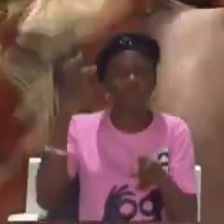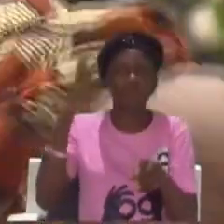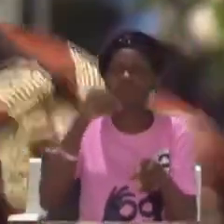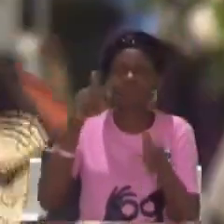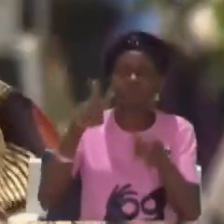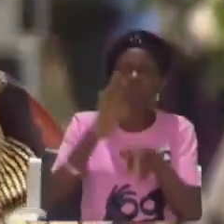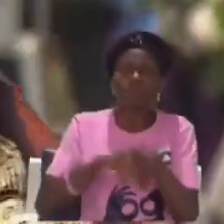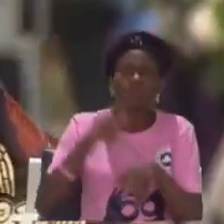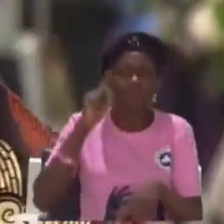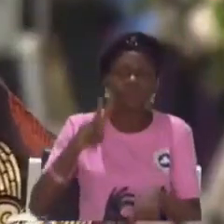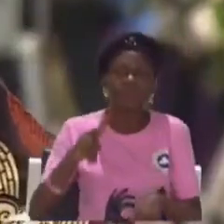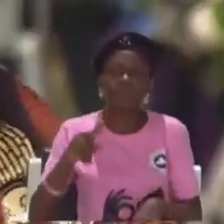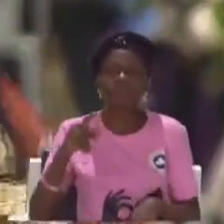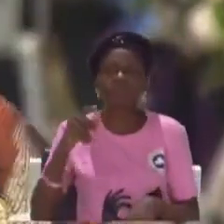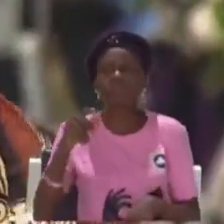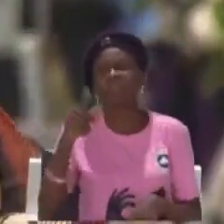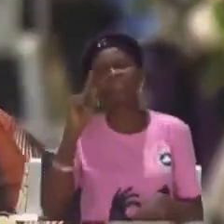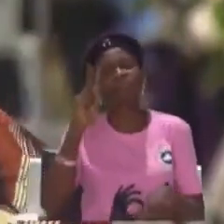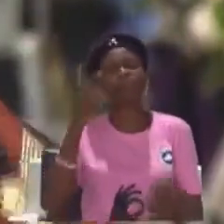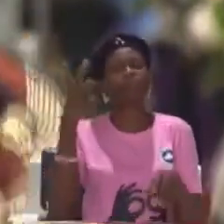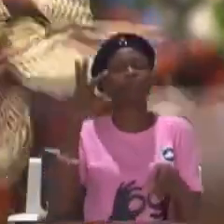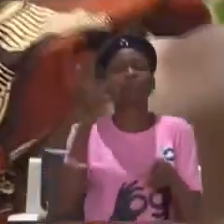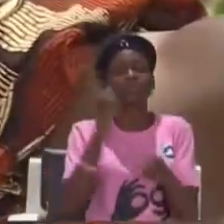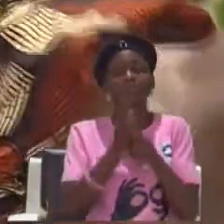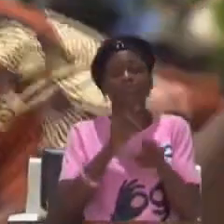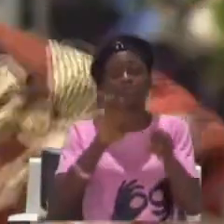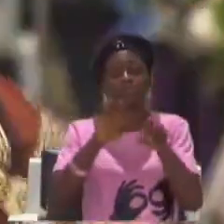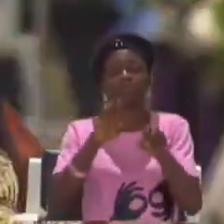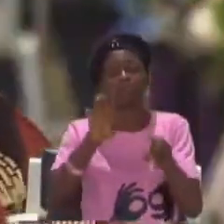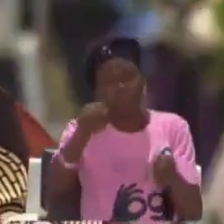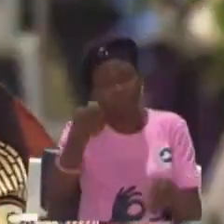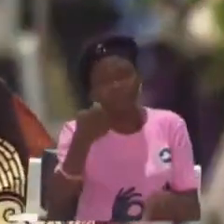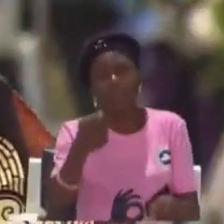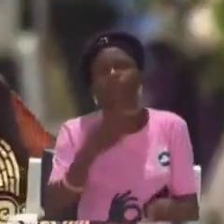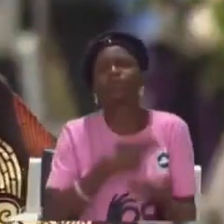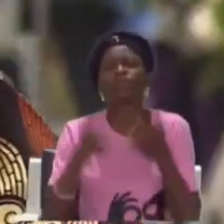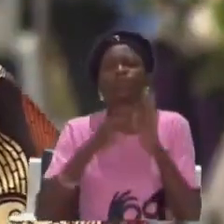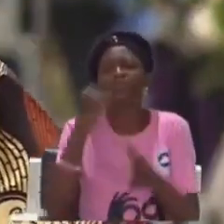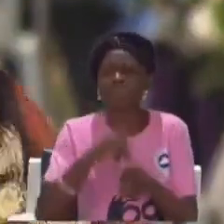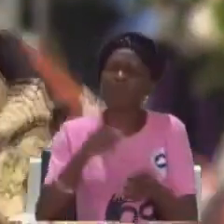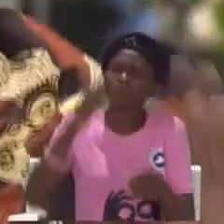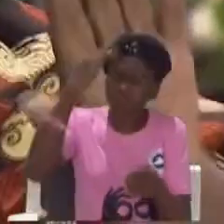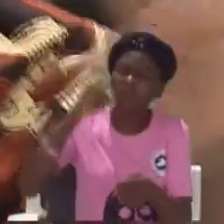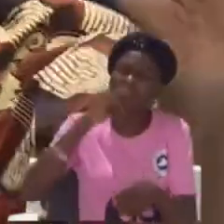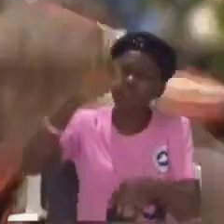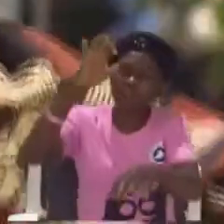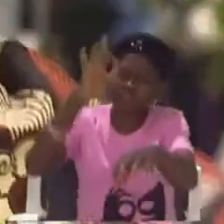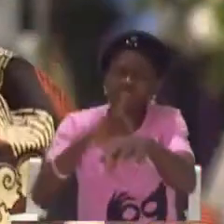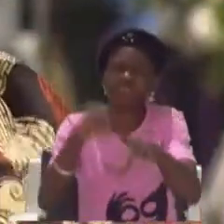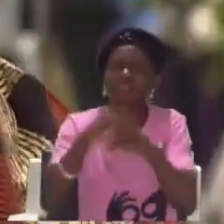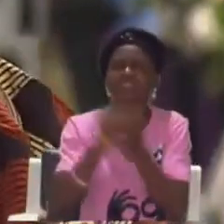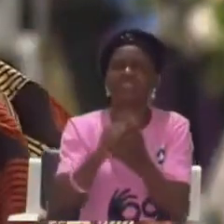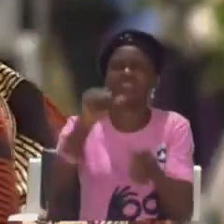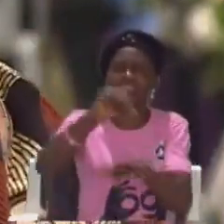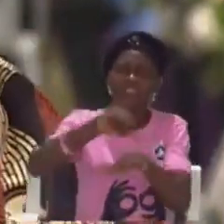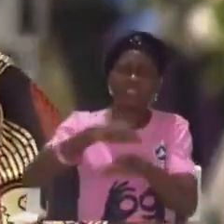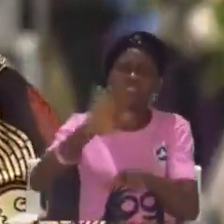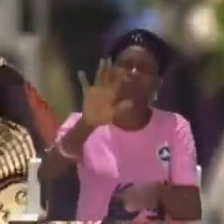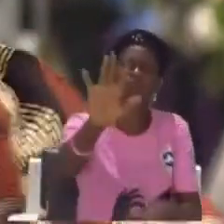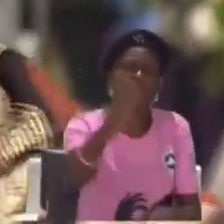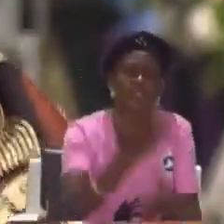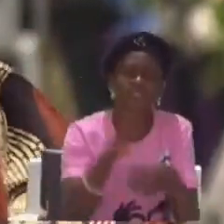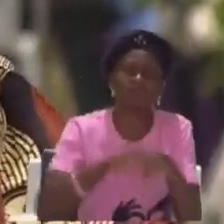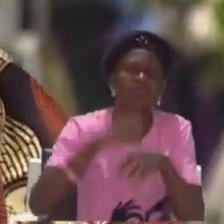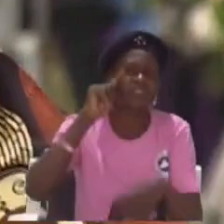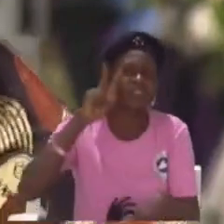I wasn't watching on the television. The television was just on. Holy Spirit said, can you not tap into that anointing? And I placed my hand on the television